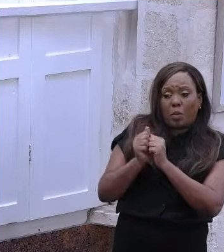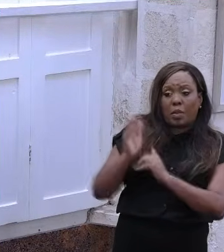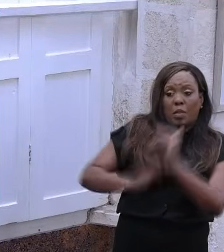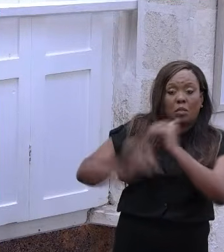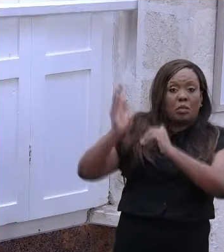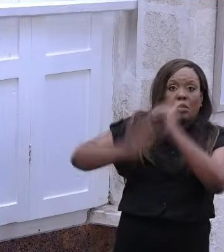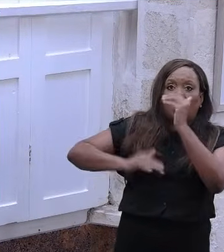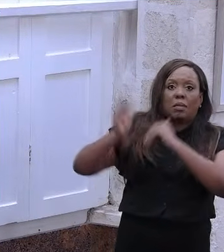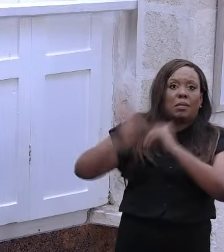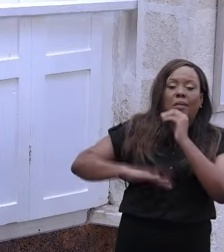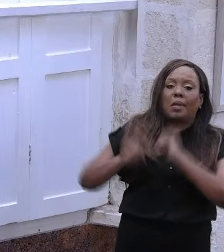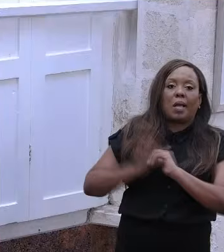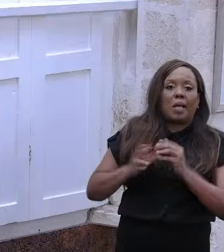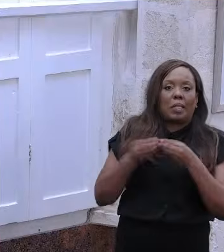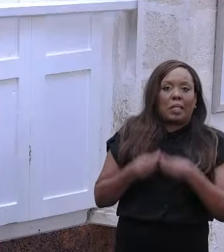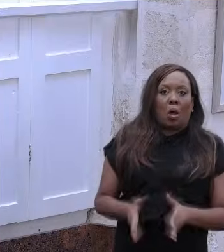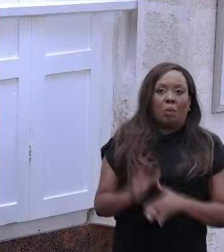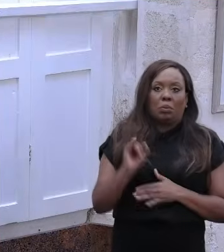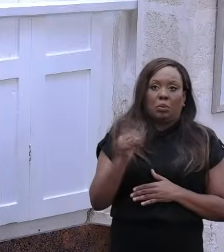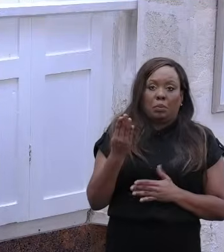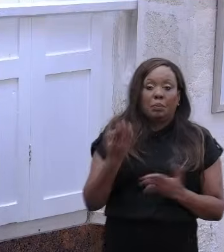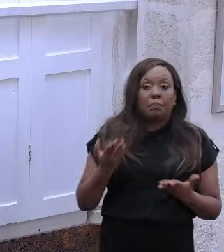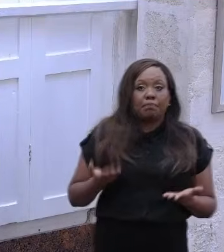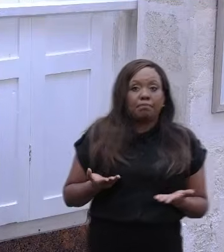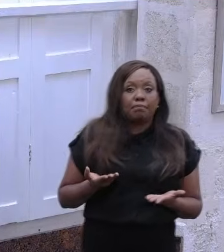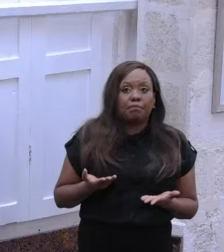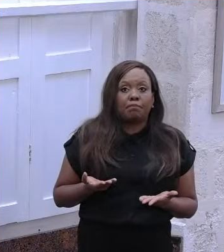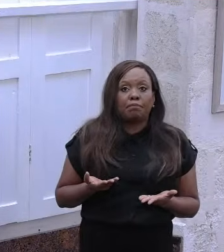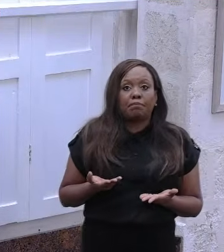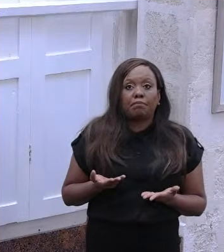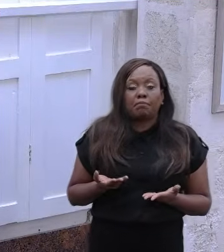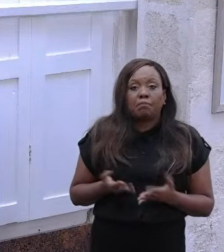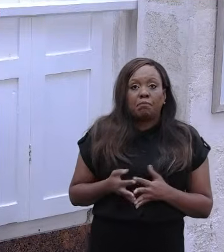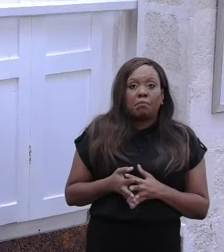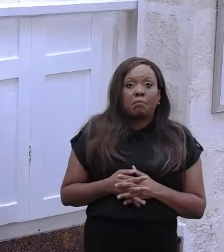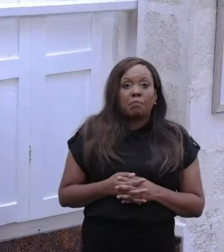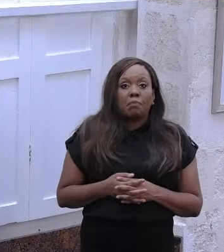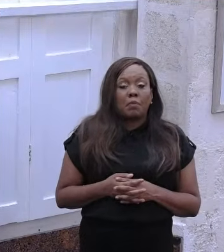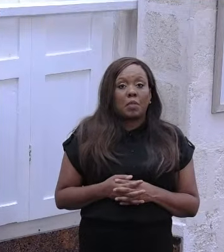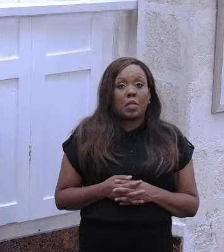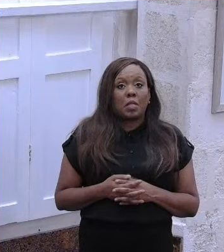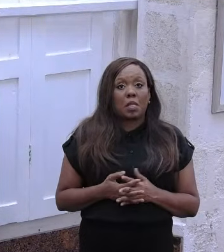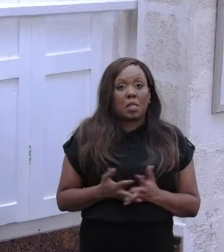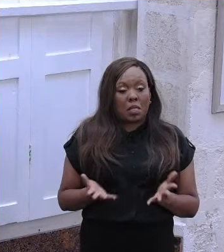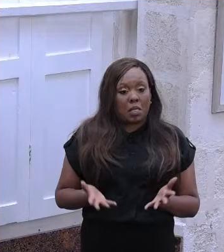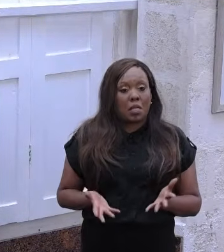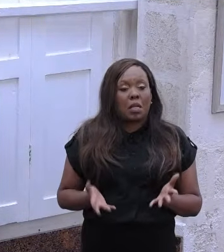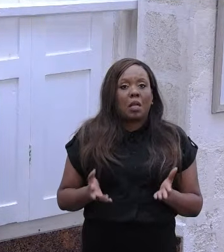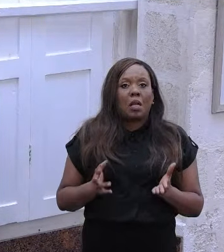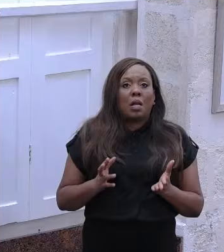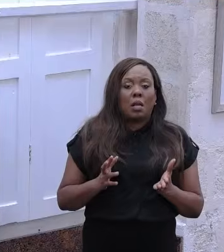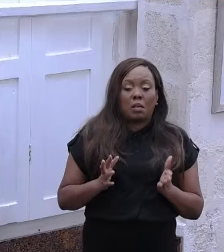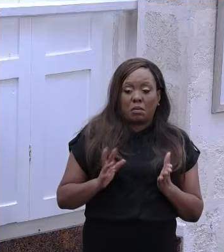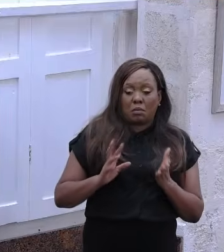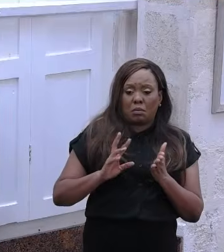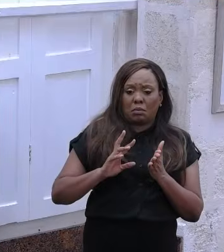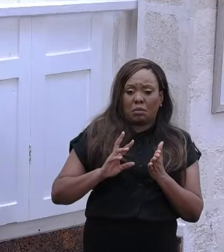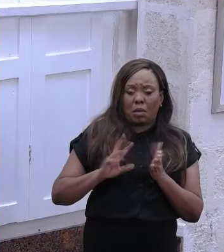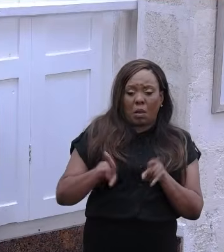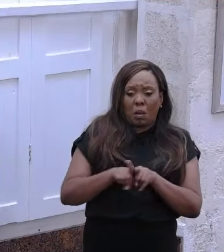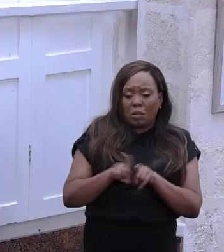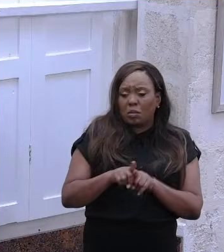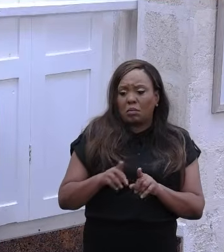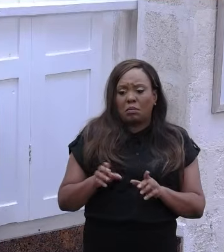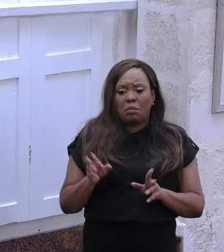the market. And therefore young people coming up did not get the sense that they should go and study in